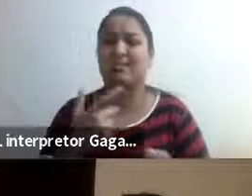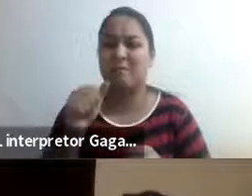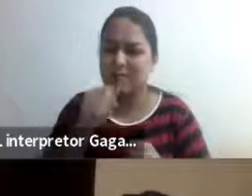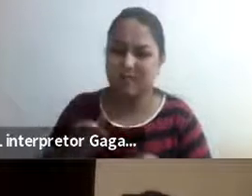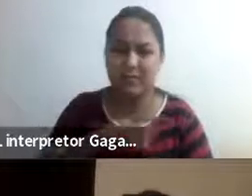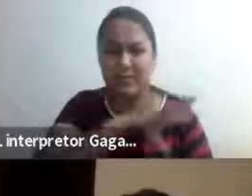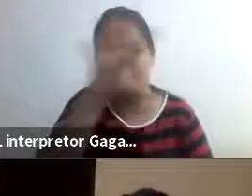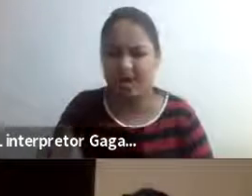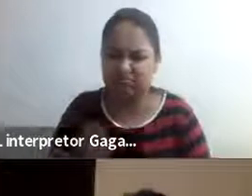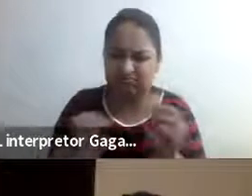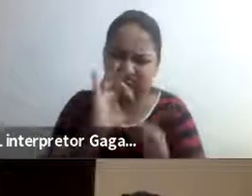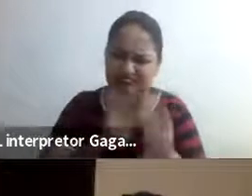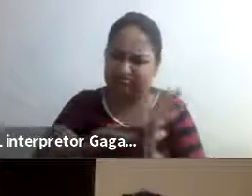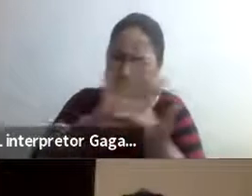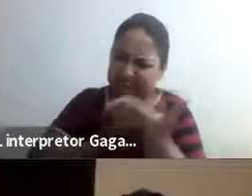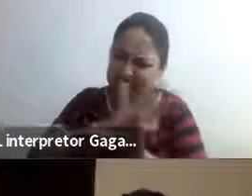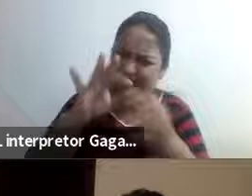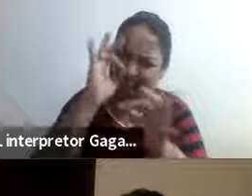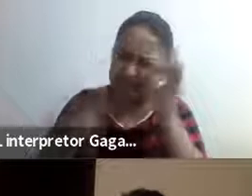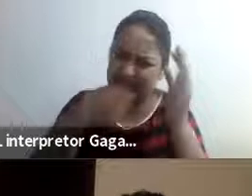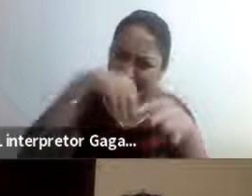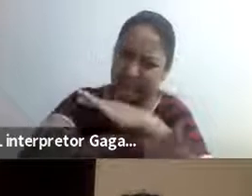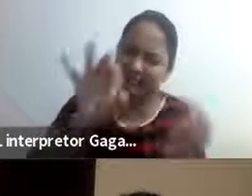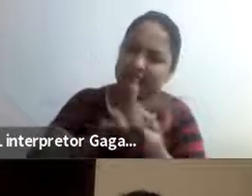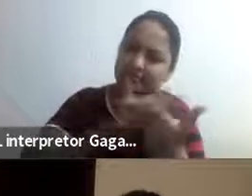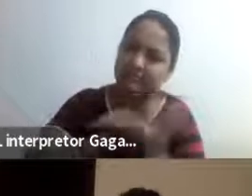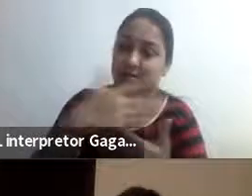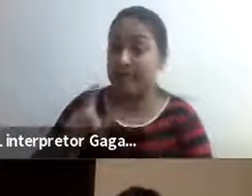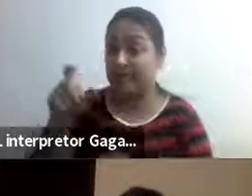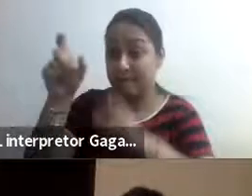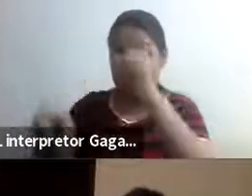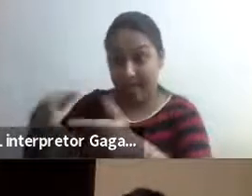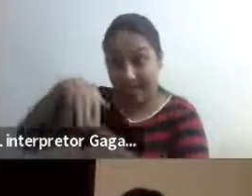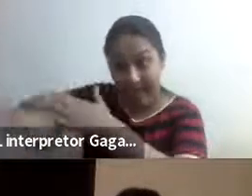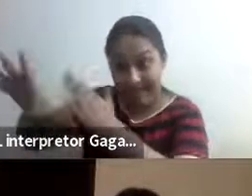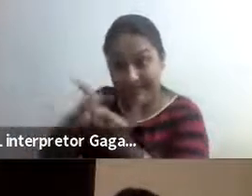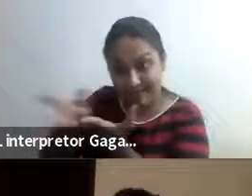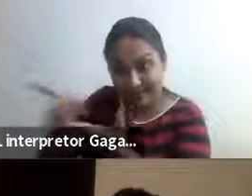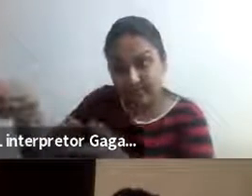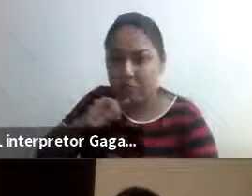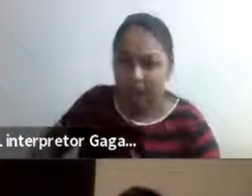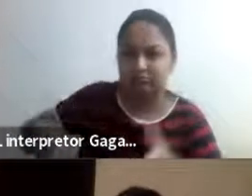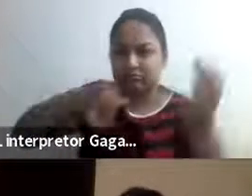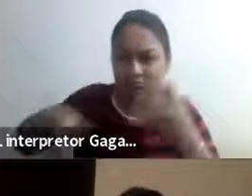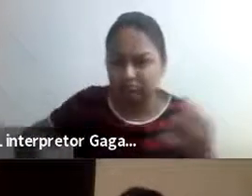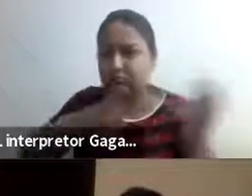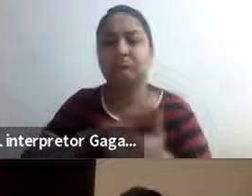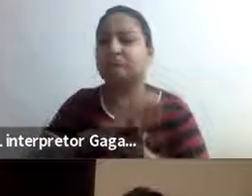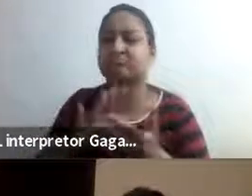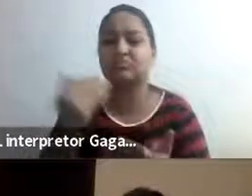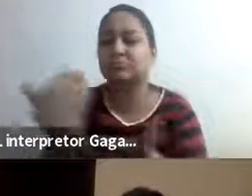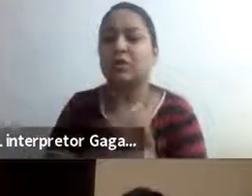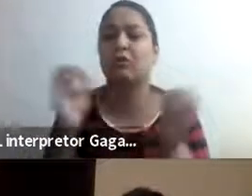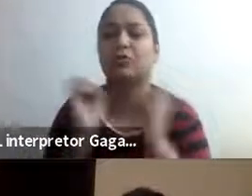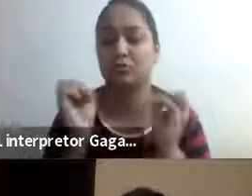to put the fire out. And Bhuribai sort of holds this as a very symbolic moment, she says, because after the fire, it